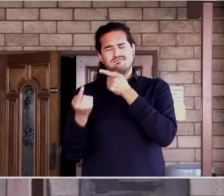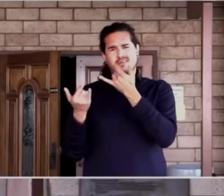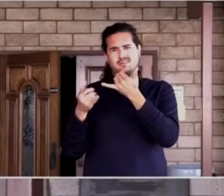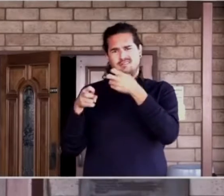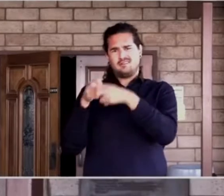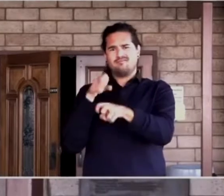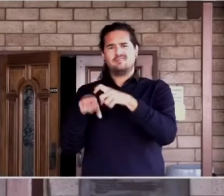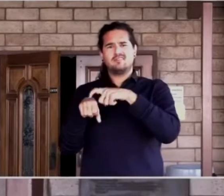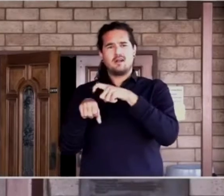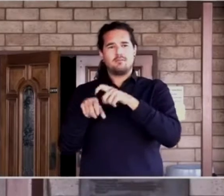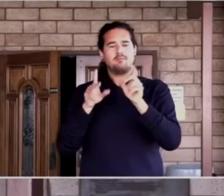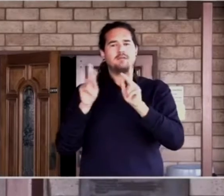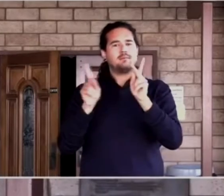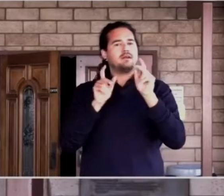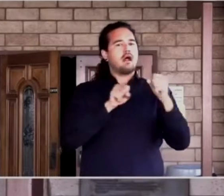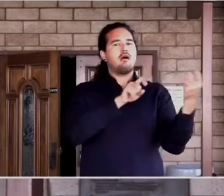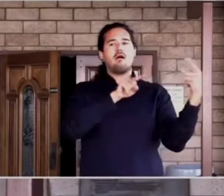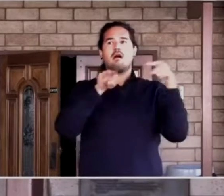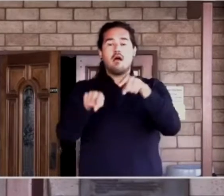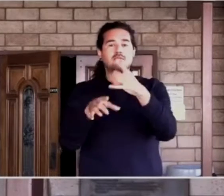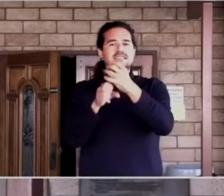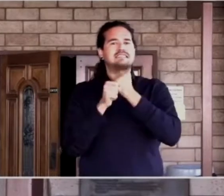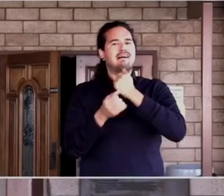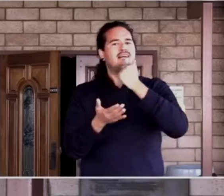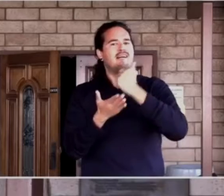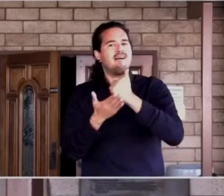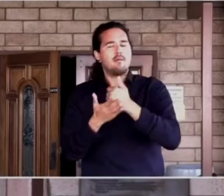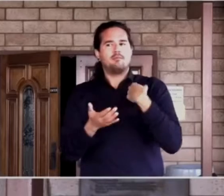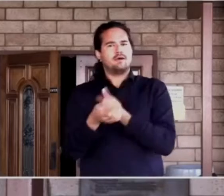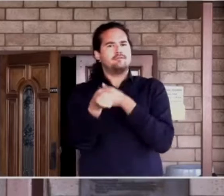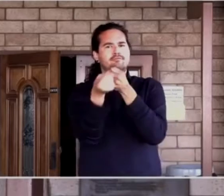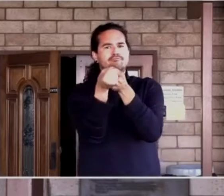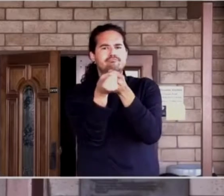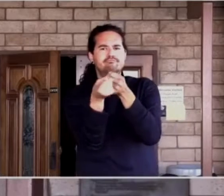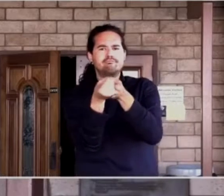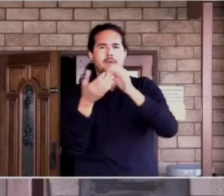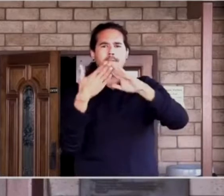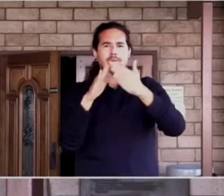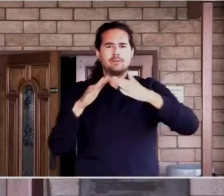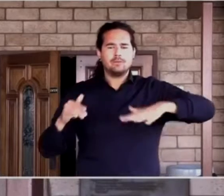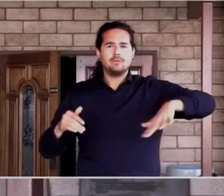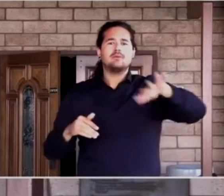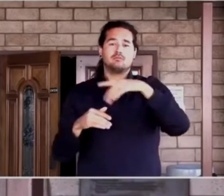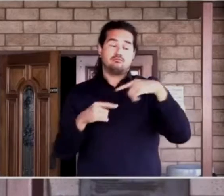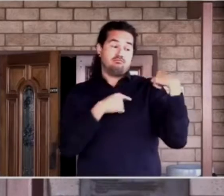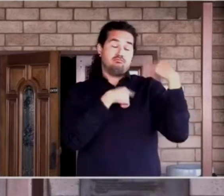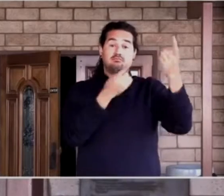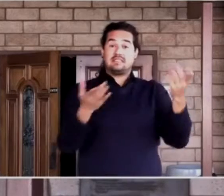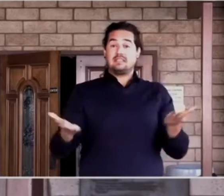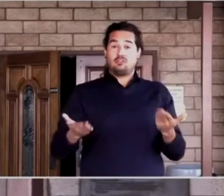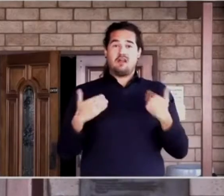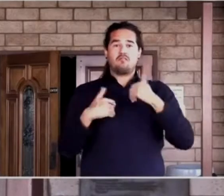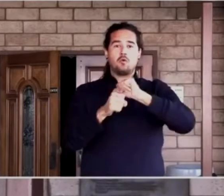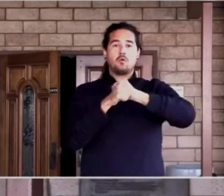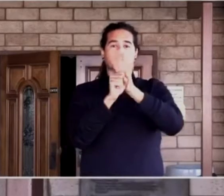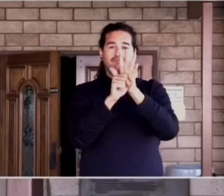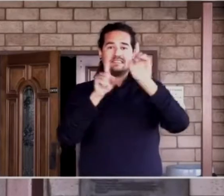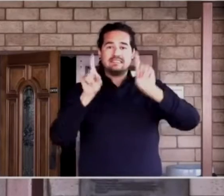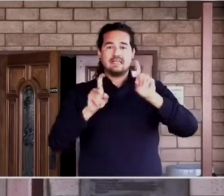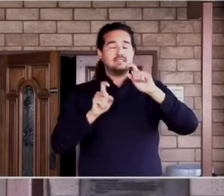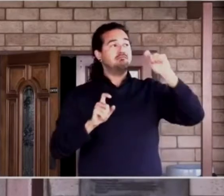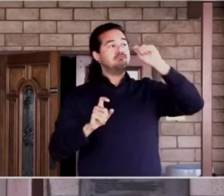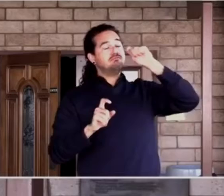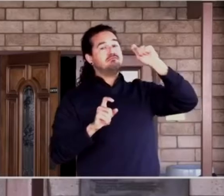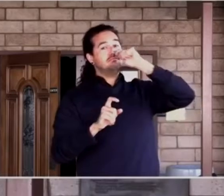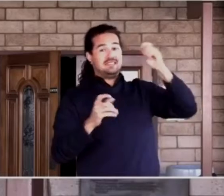county in testing, that this partnering for vaccinations will really help in this particular location. One of the things